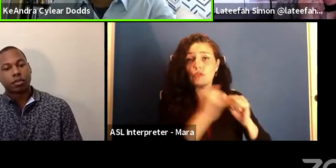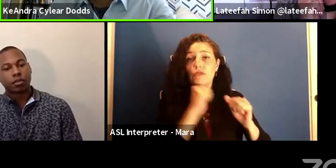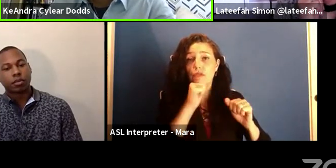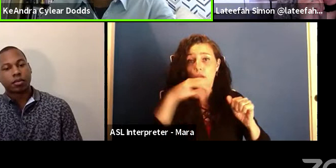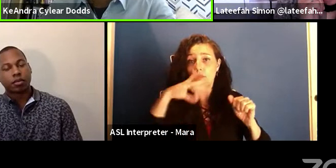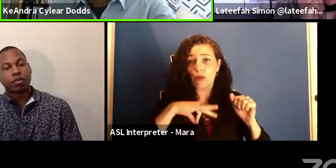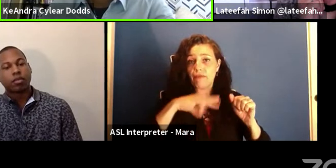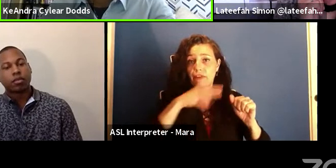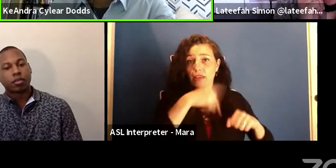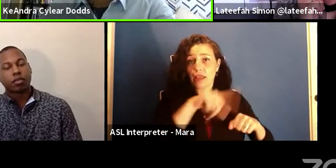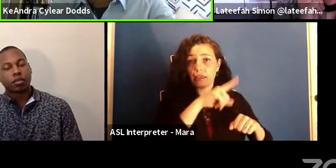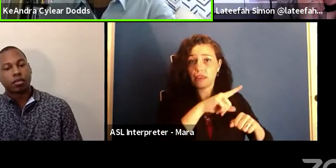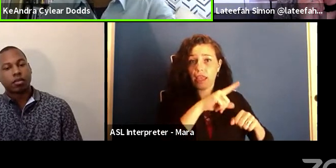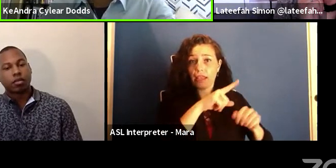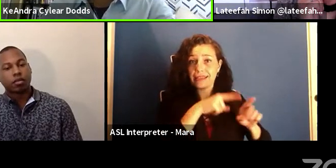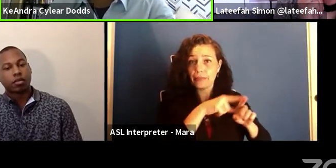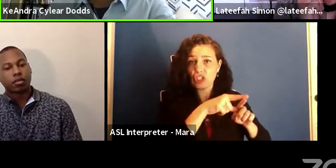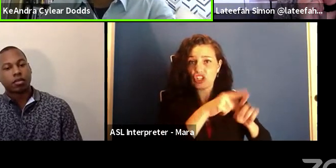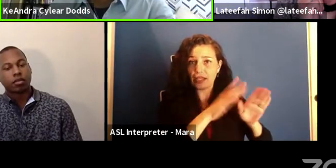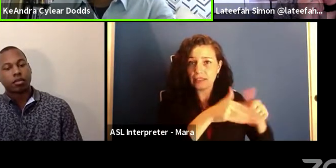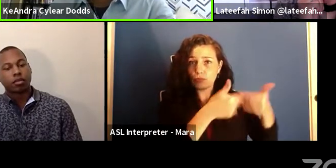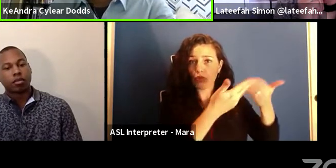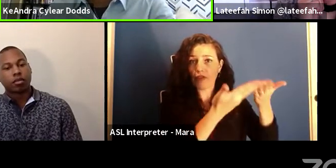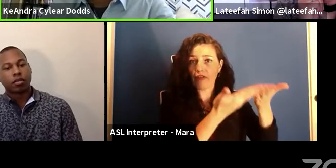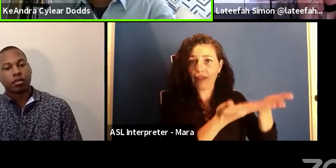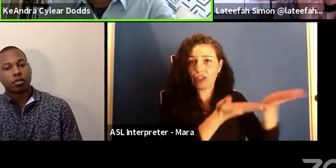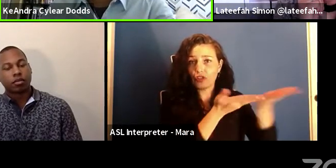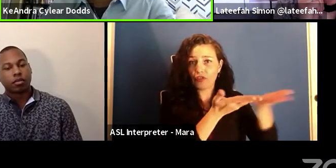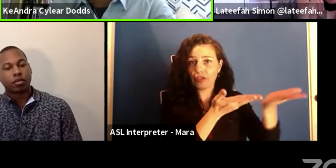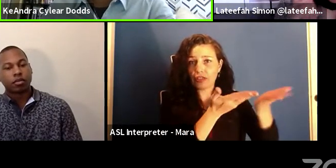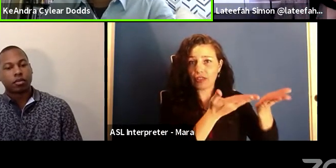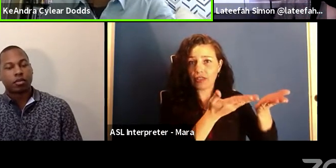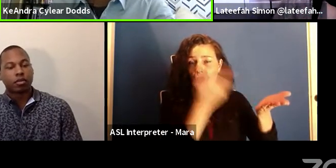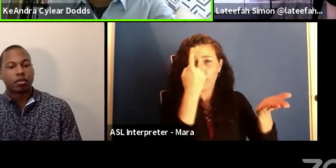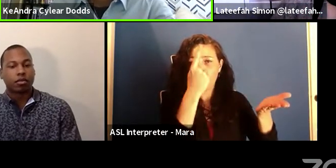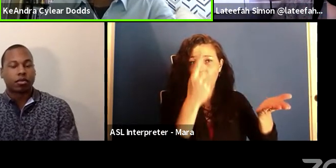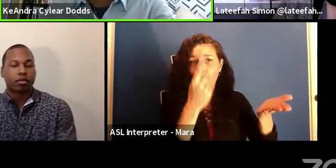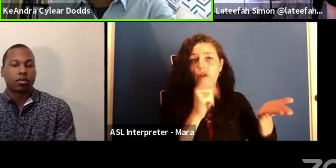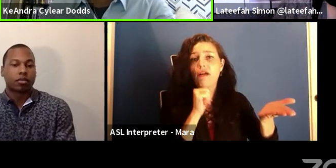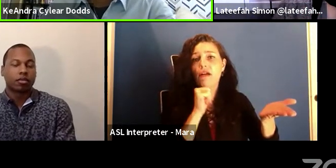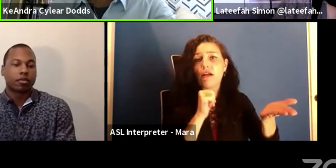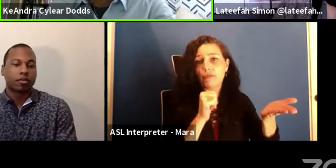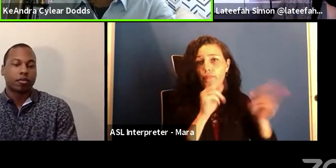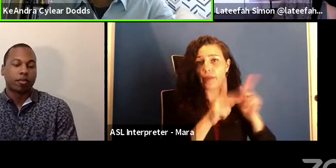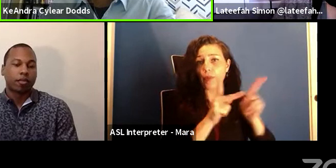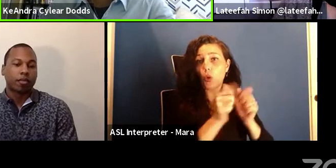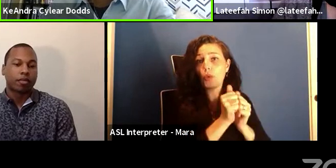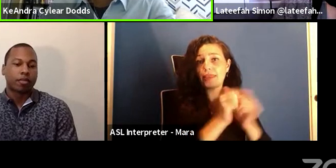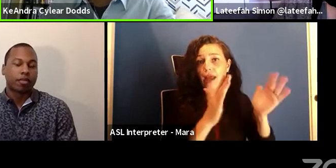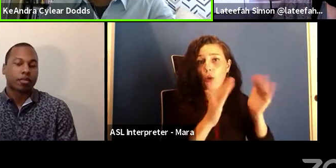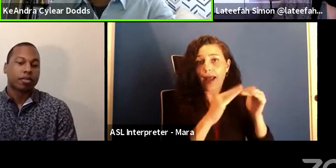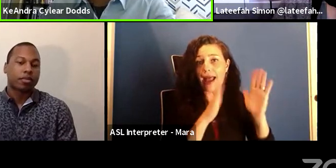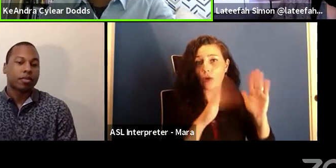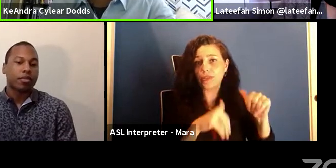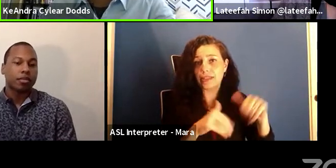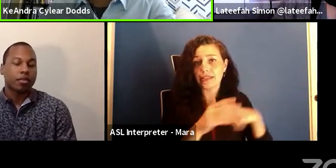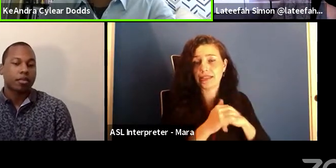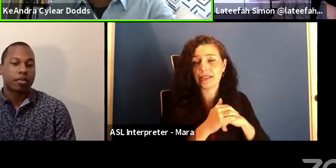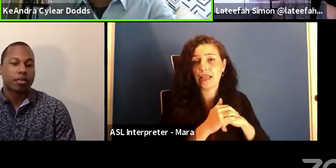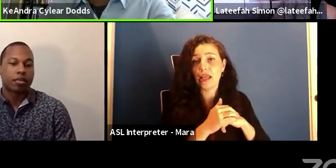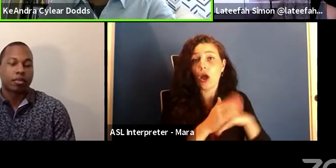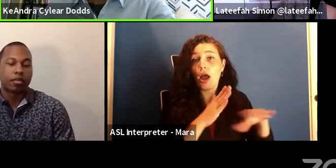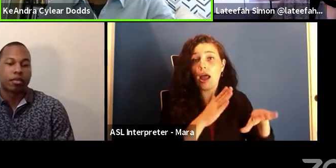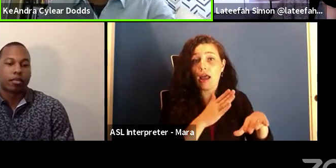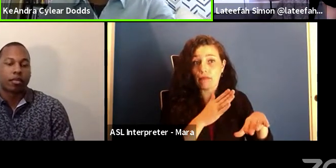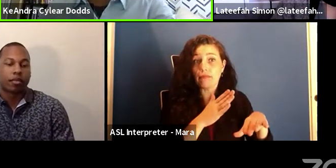providing services and housing for the unhoused, and have, especially during COVID, actually been able to get over 600